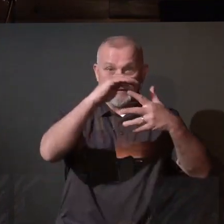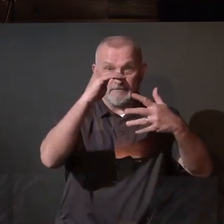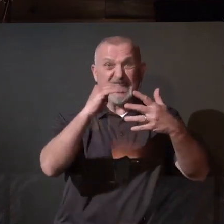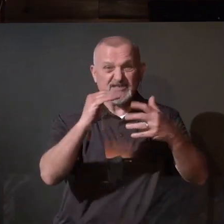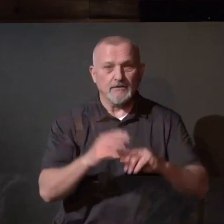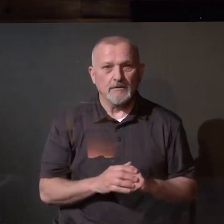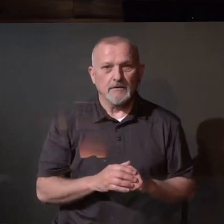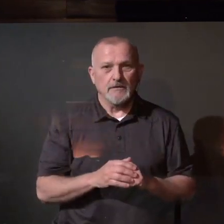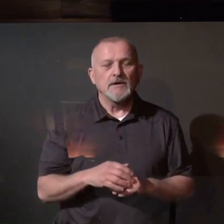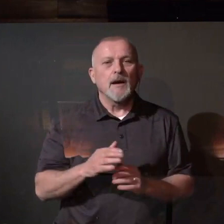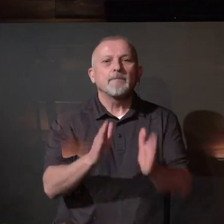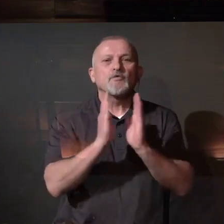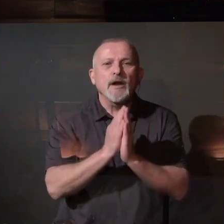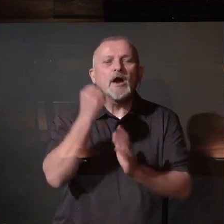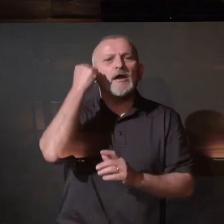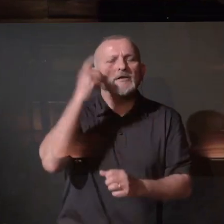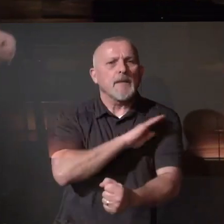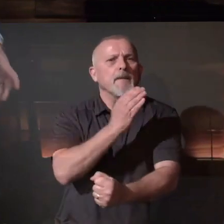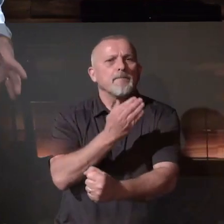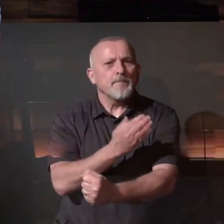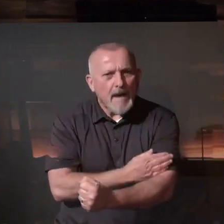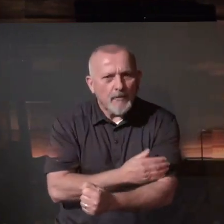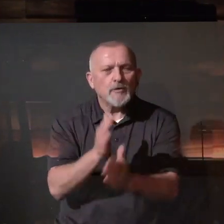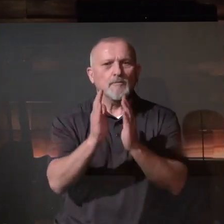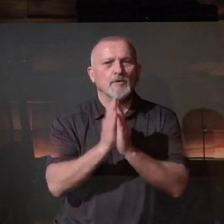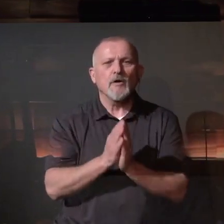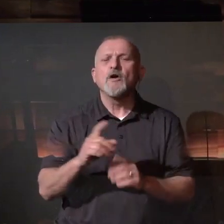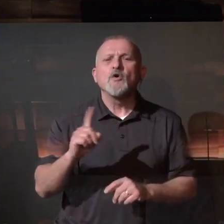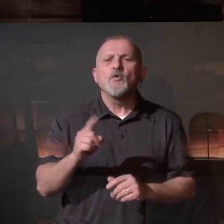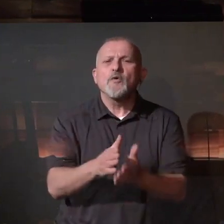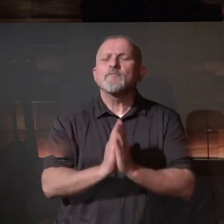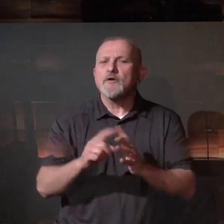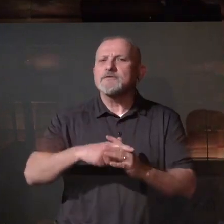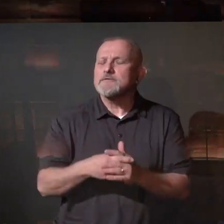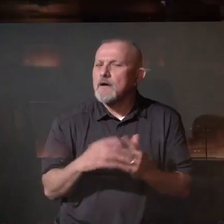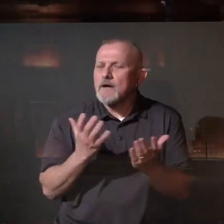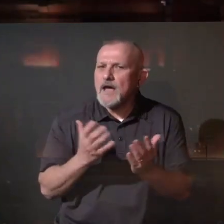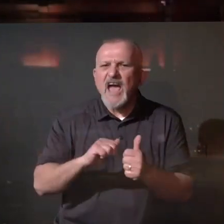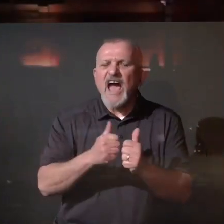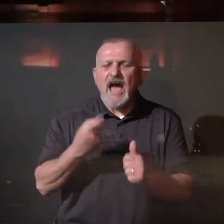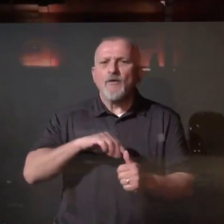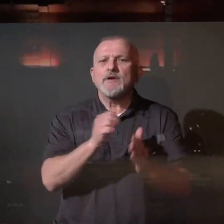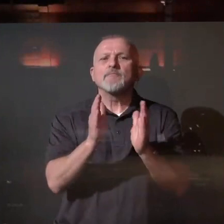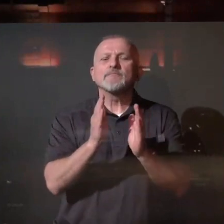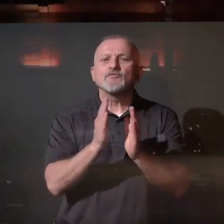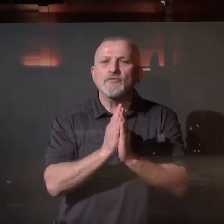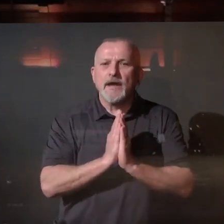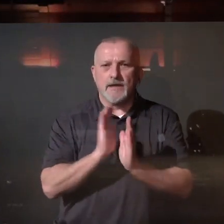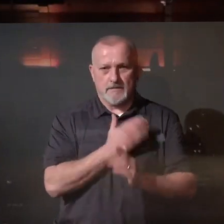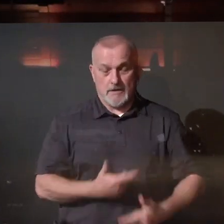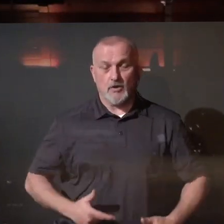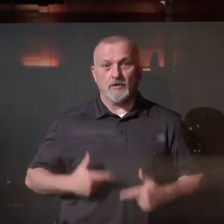stopped at prayer, understanding the power of prayer, the source of prayer, where the model of prayer came from, how we pray in our lives. That's